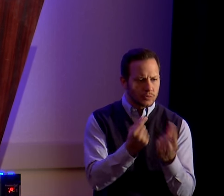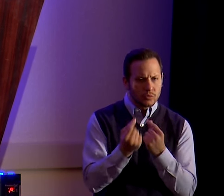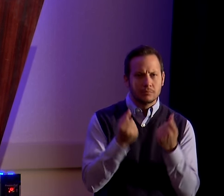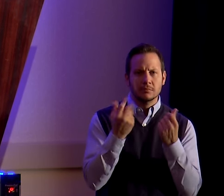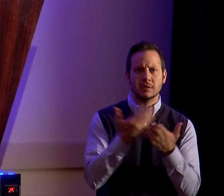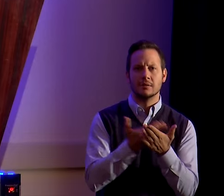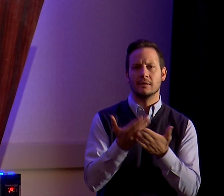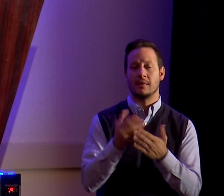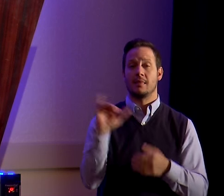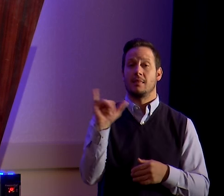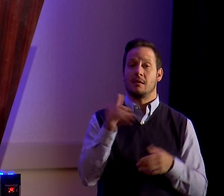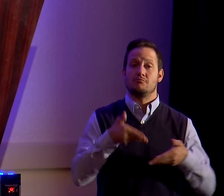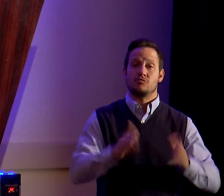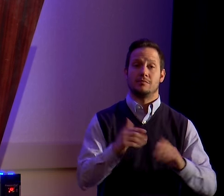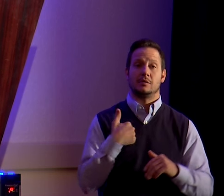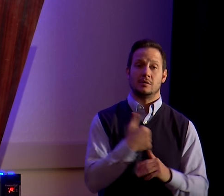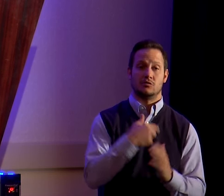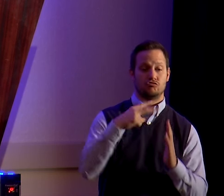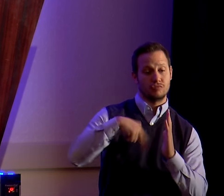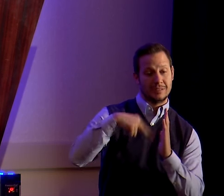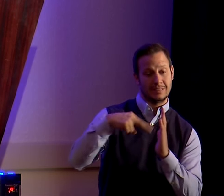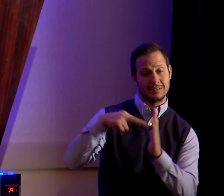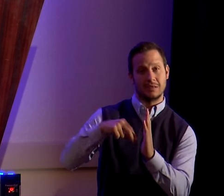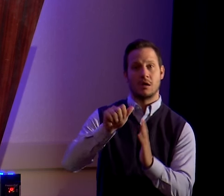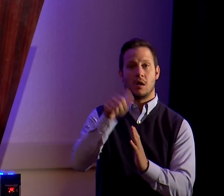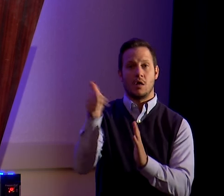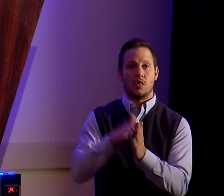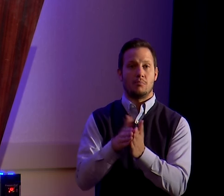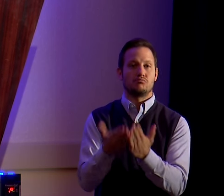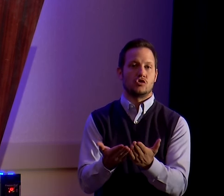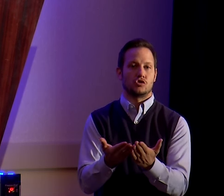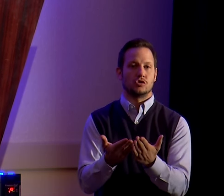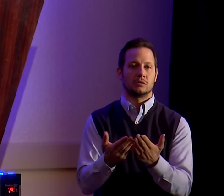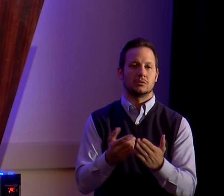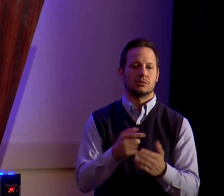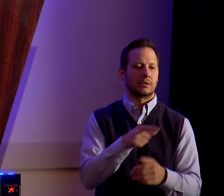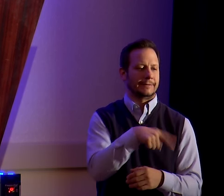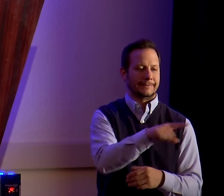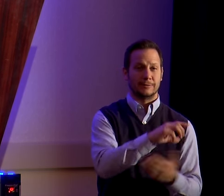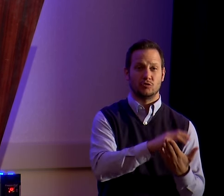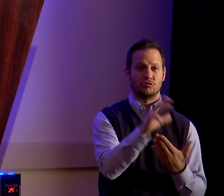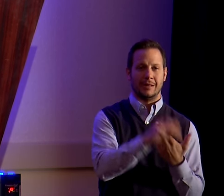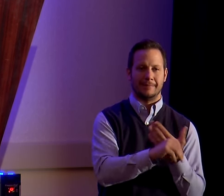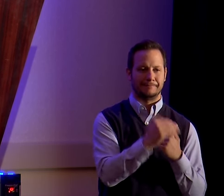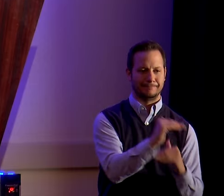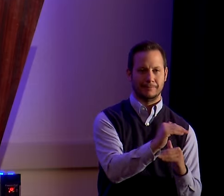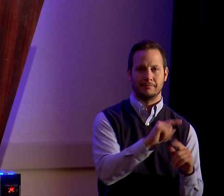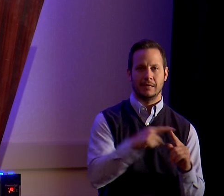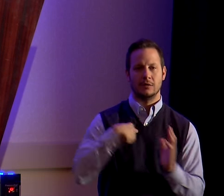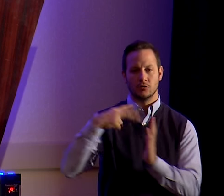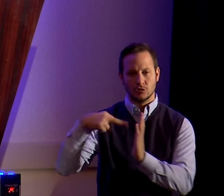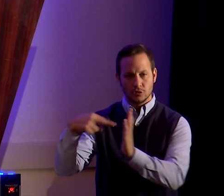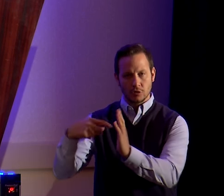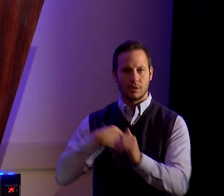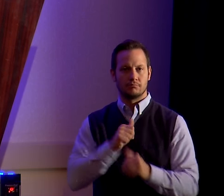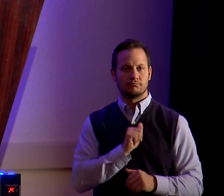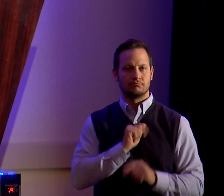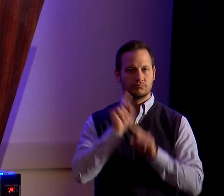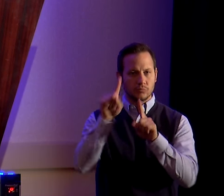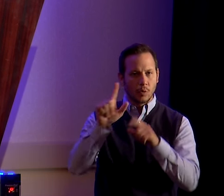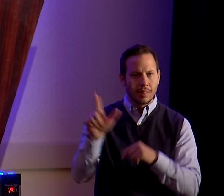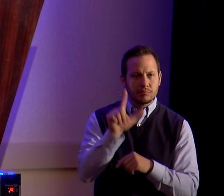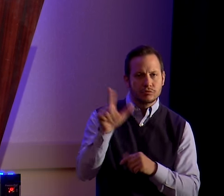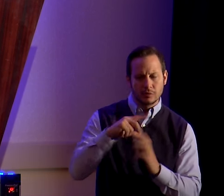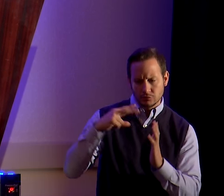like I was allowed to read a lot of other books that were outside the curriculum. I was able to go to the library and do my own